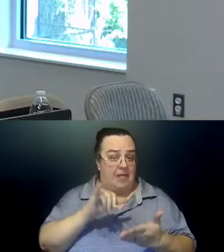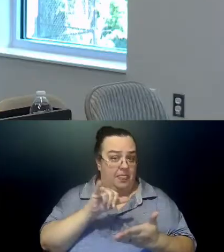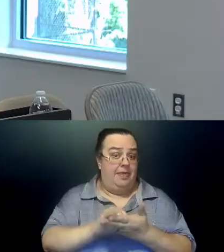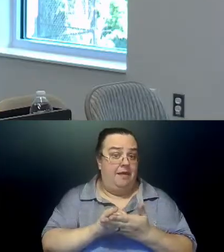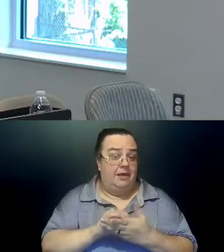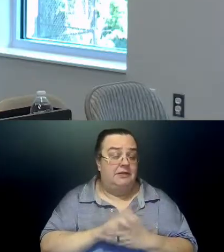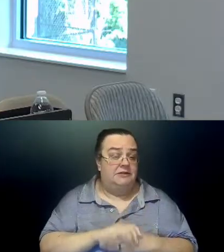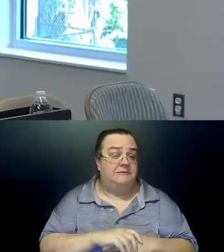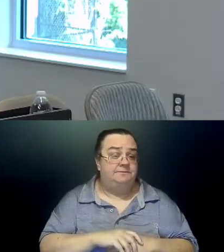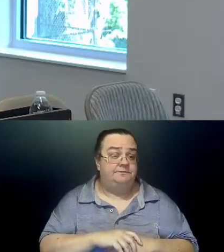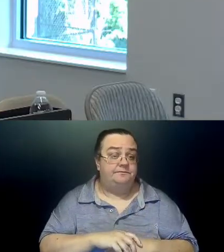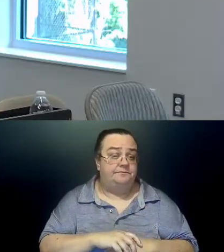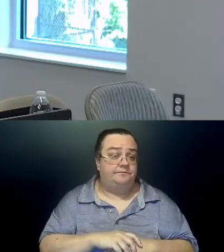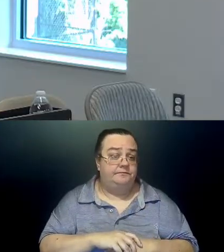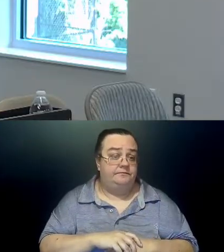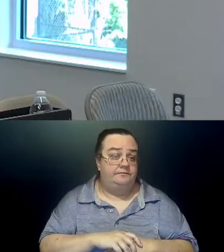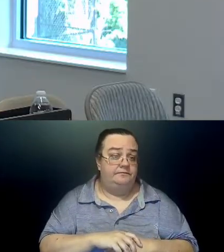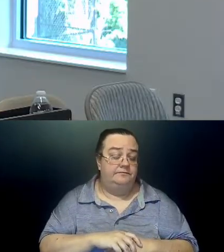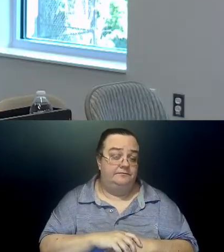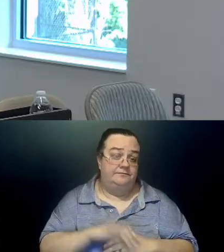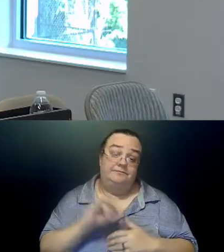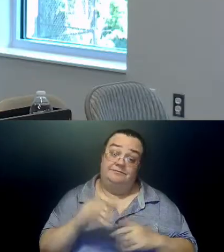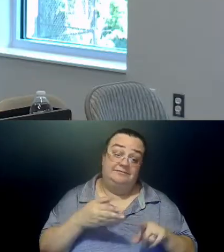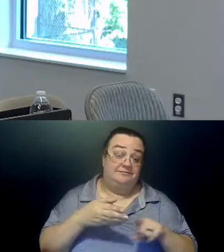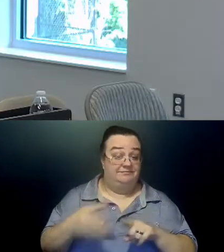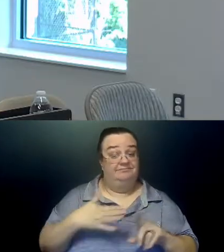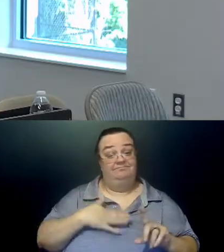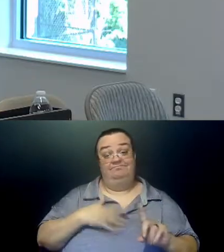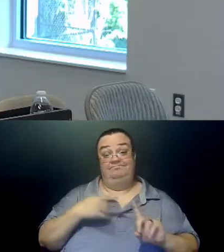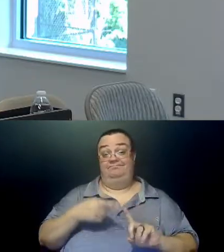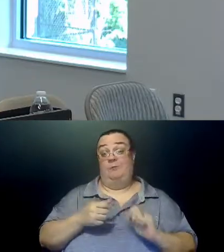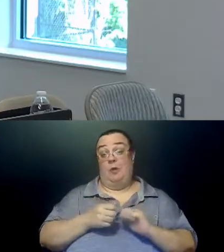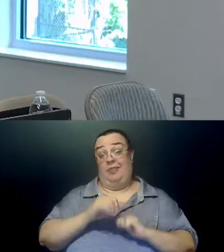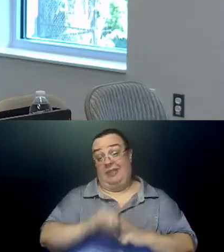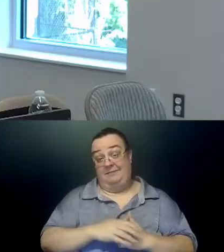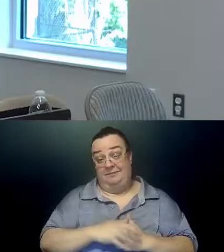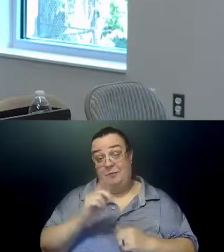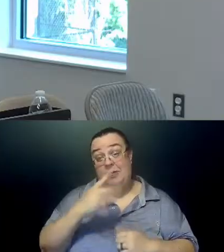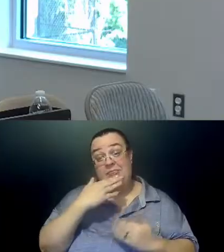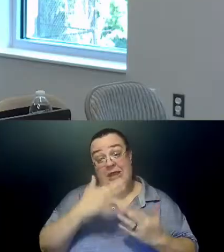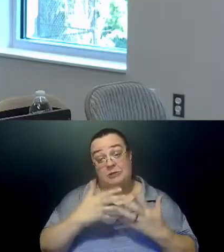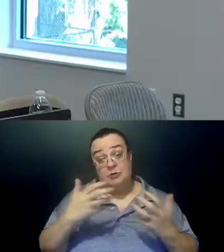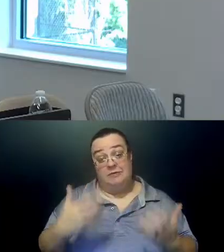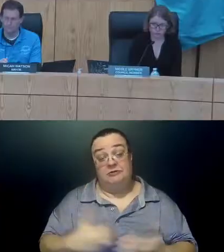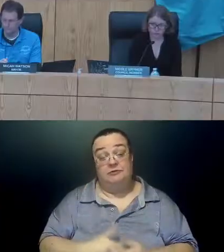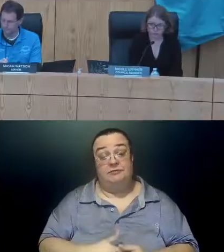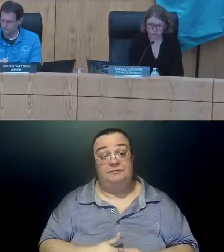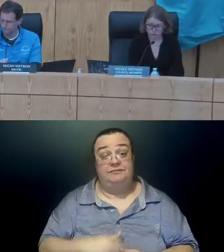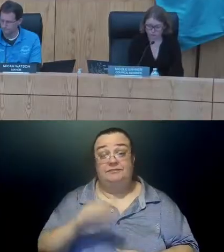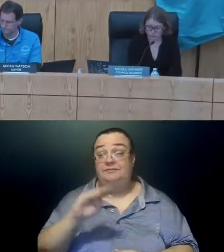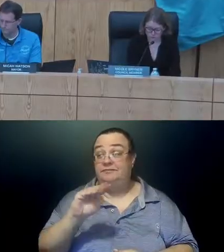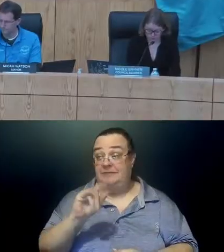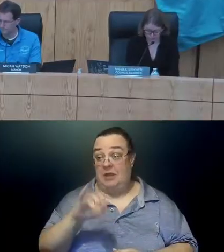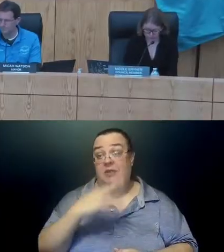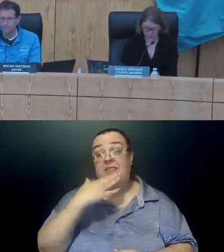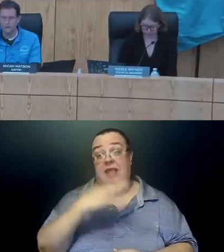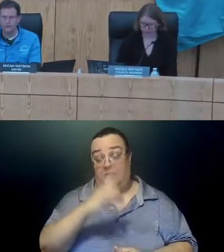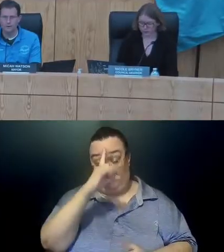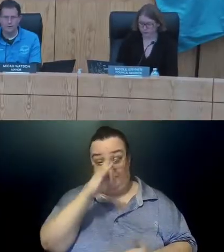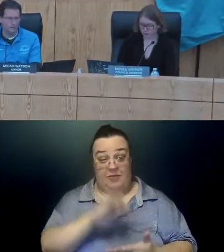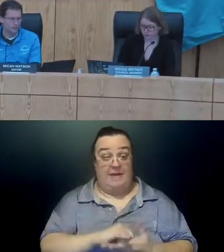And that's mainly what I have to say. Right. Thank you very much. Thank you for that.